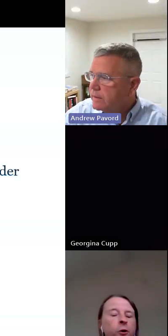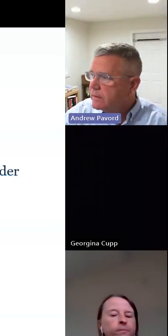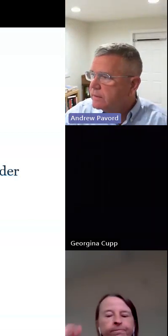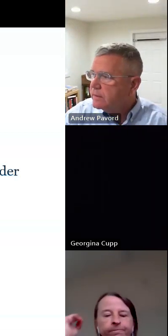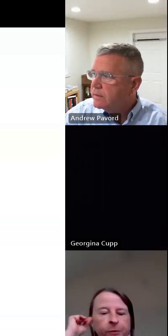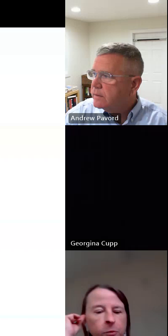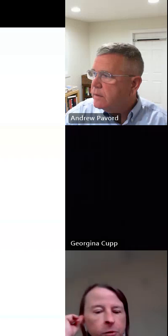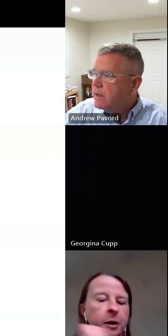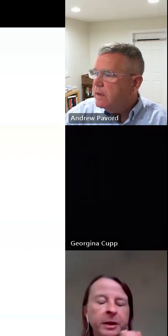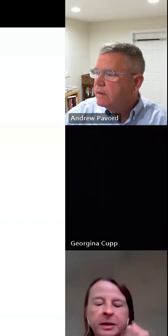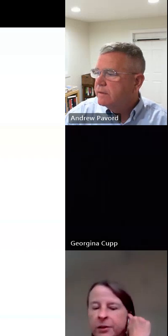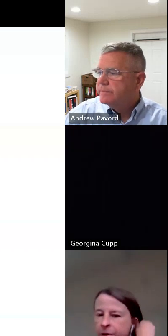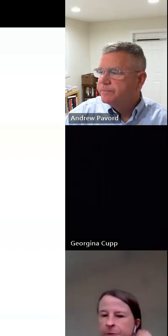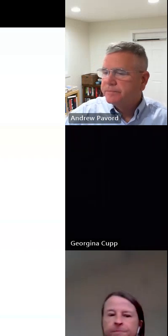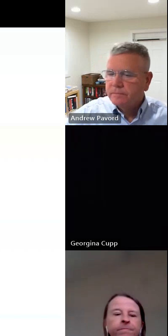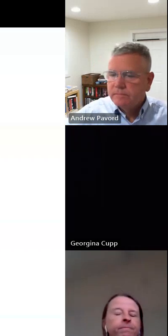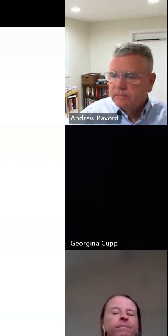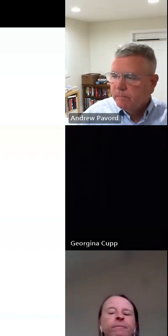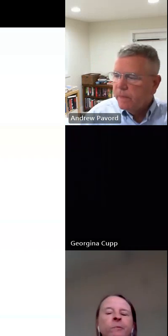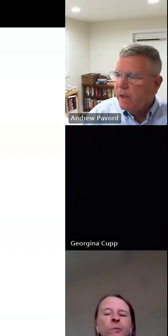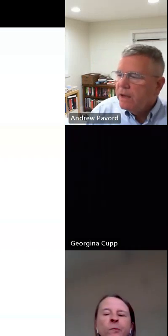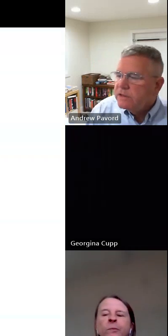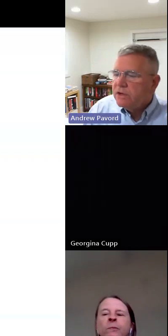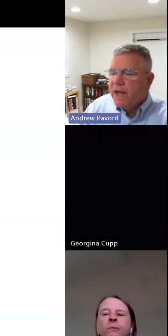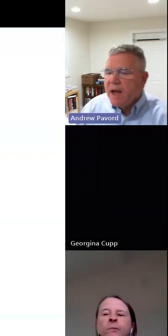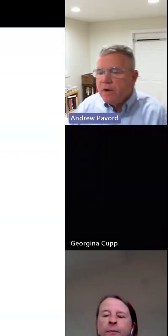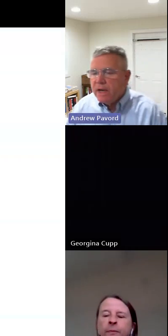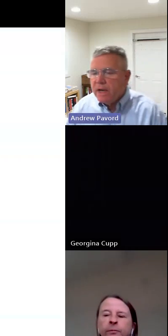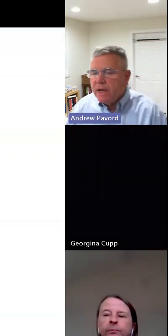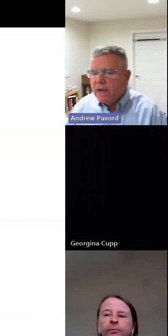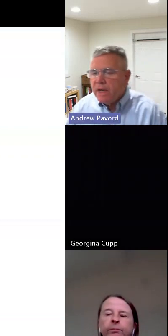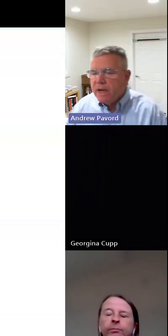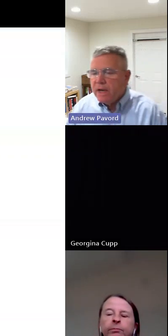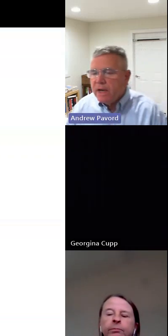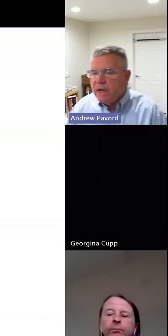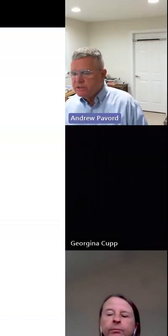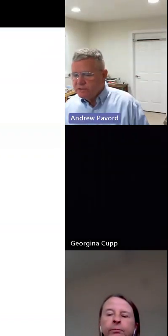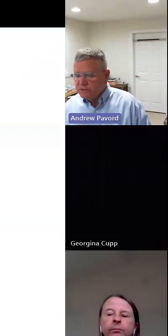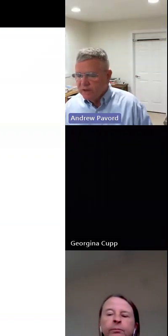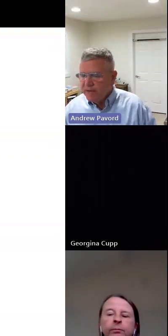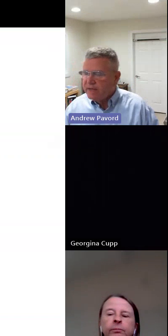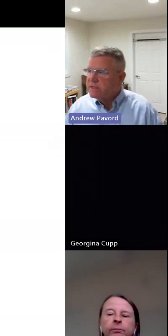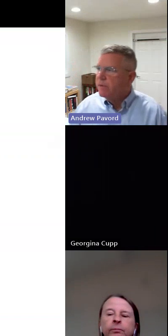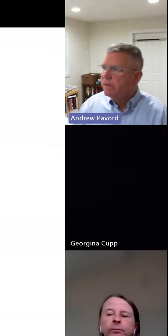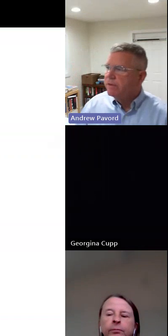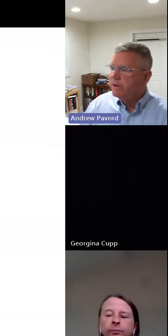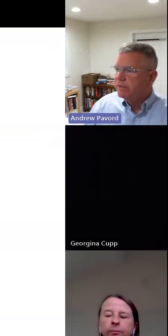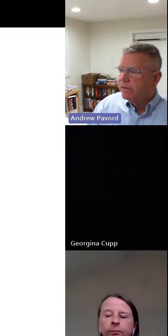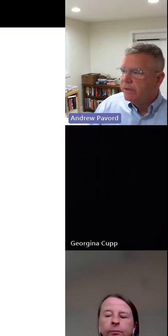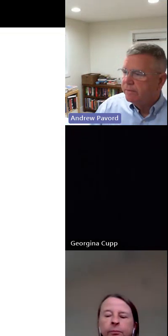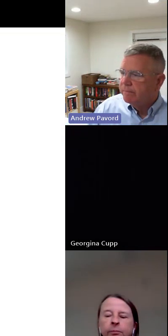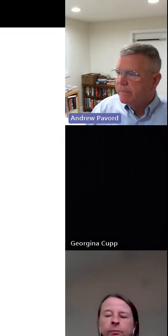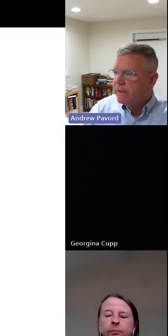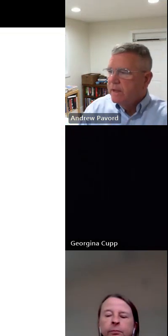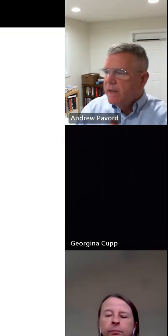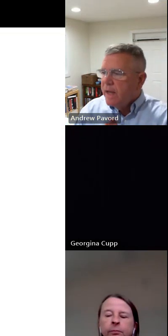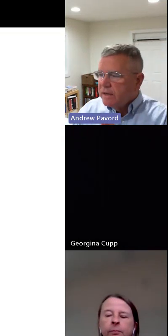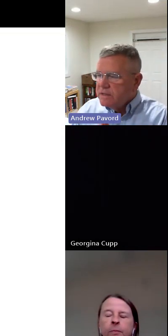Okay. Nope, no comments, thanks. So now we're getting to the 4 sections of the